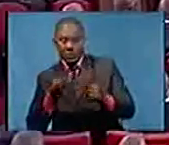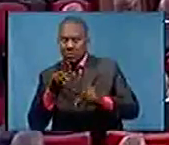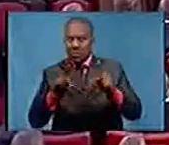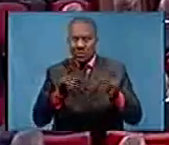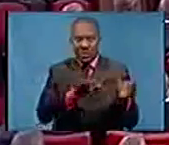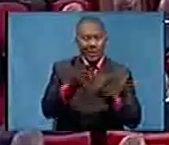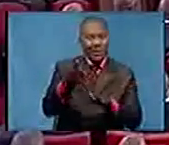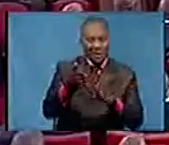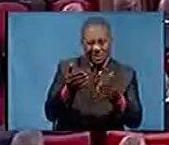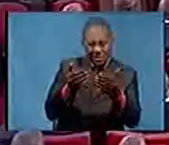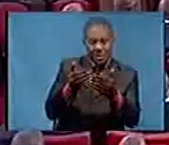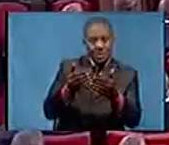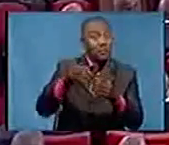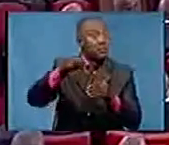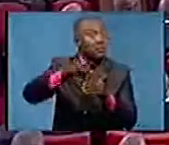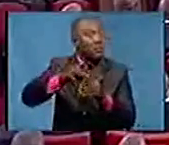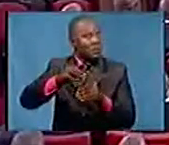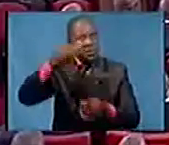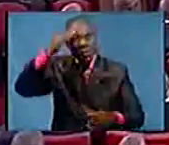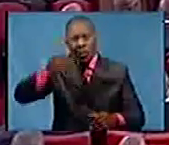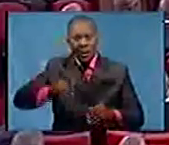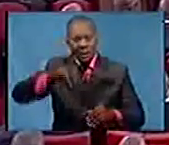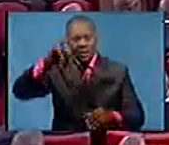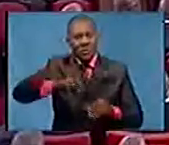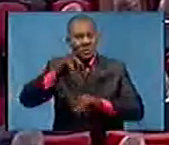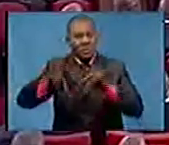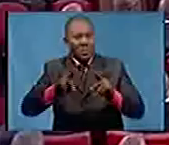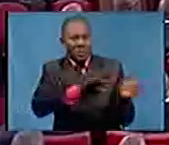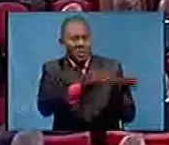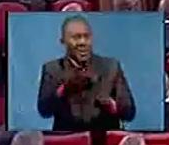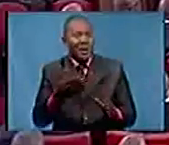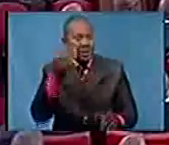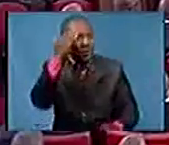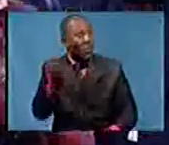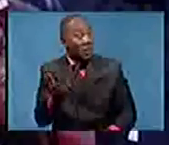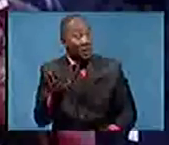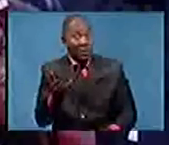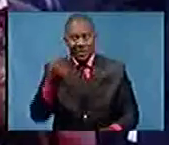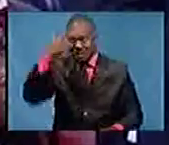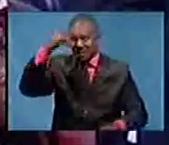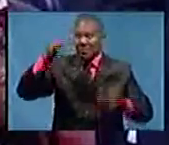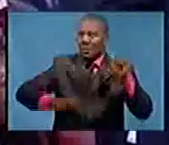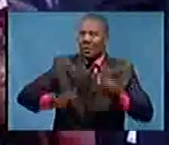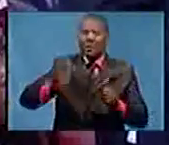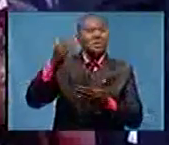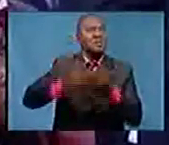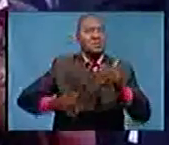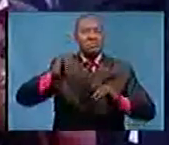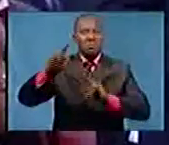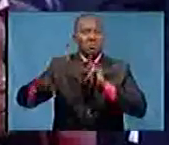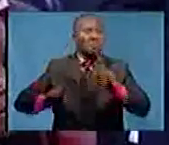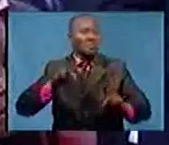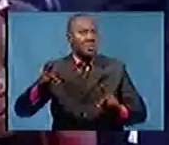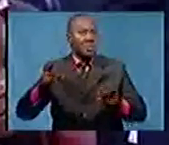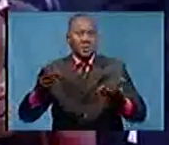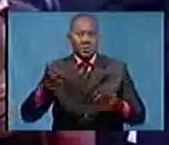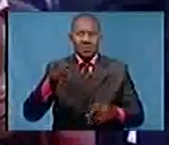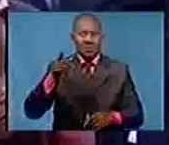election. Why should people die like that? Because of some people's